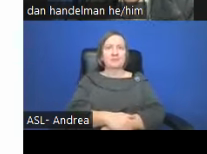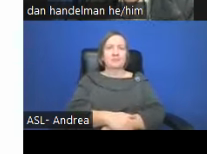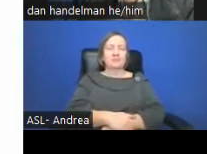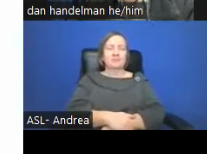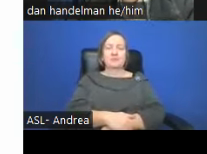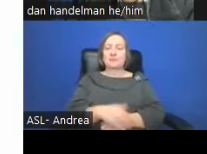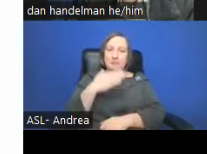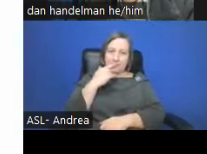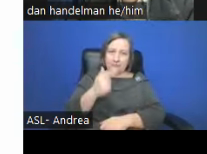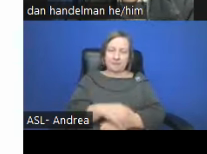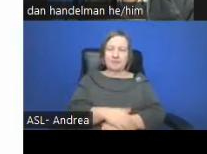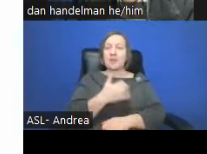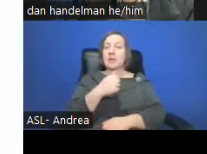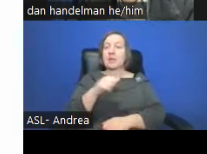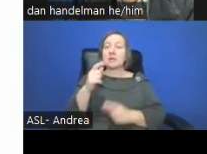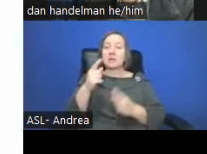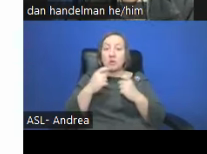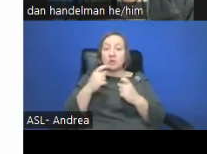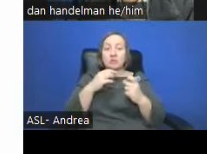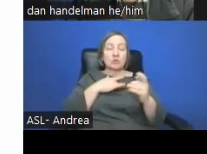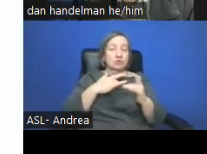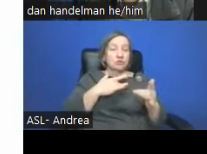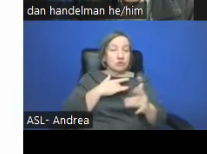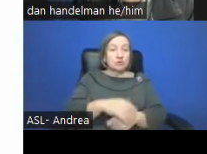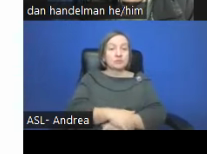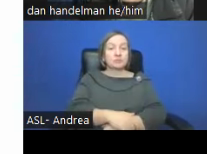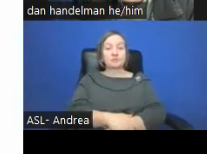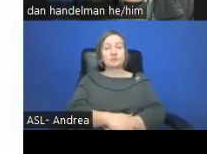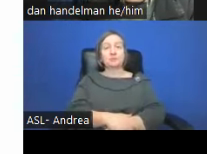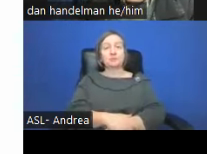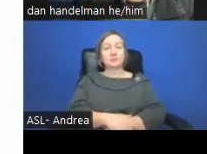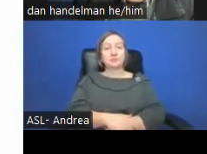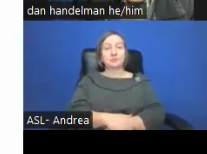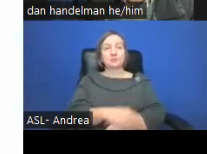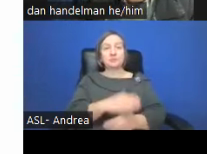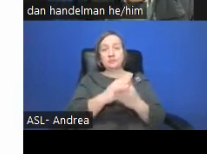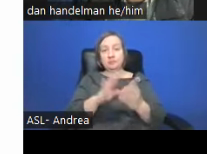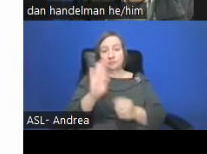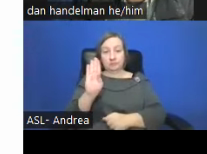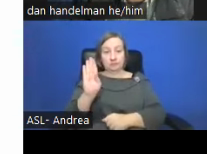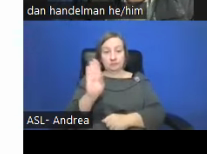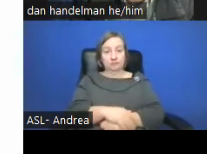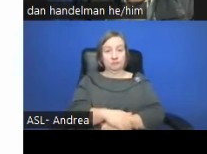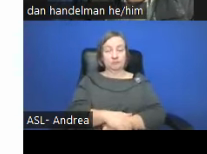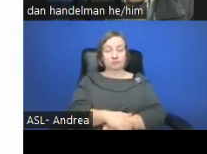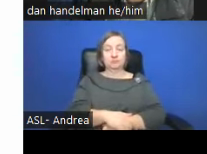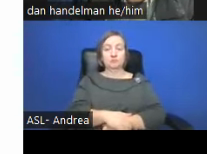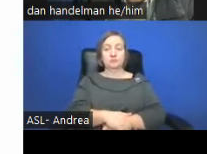Thank you. Are there any questions or concerns in section B?